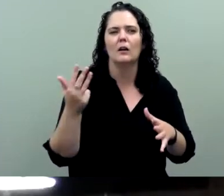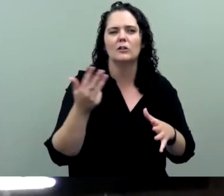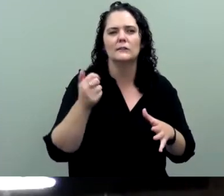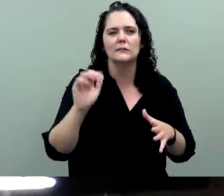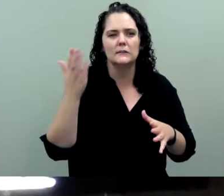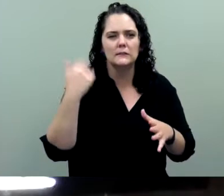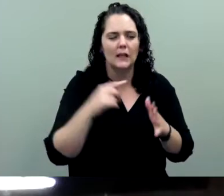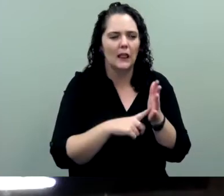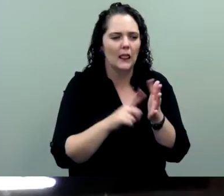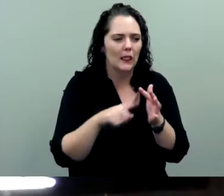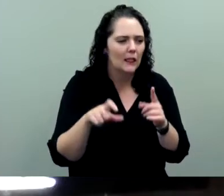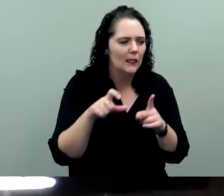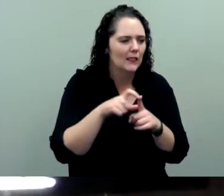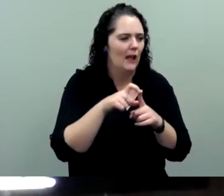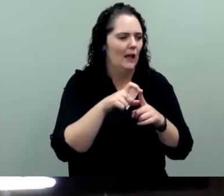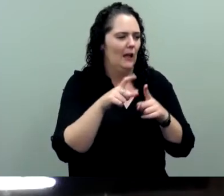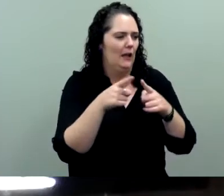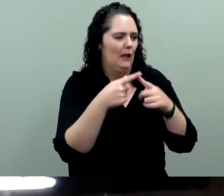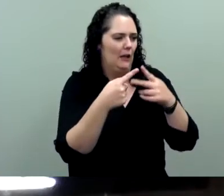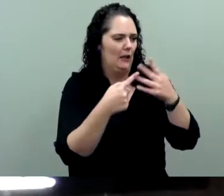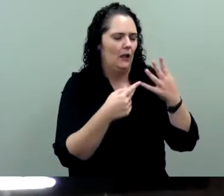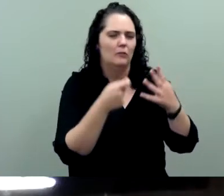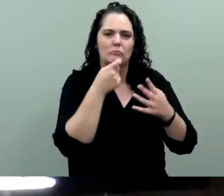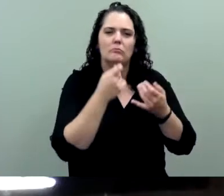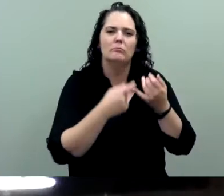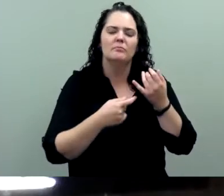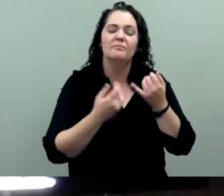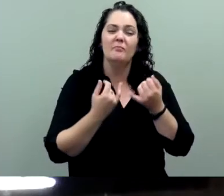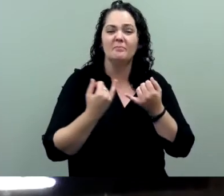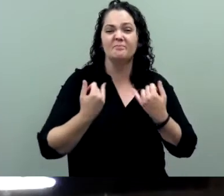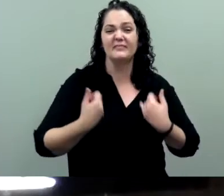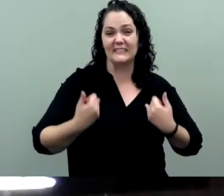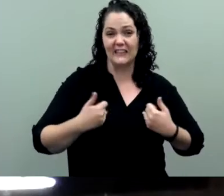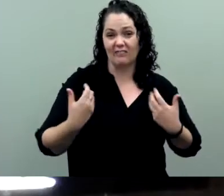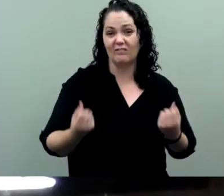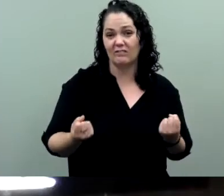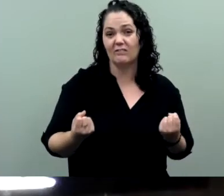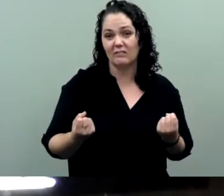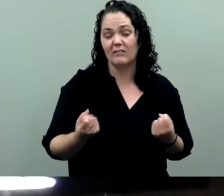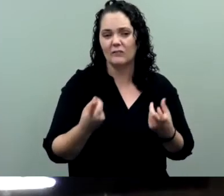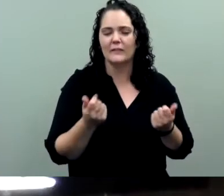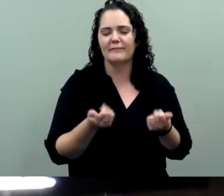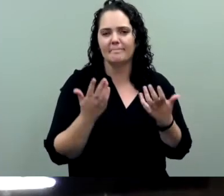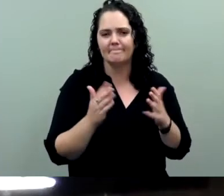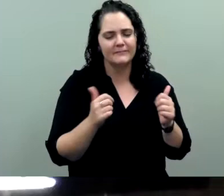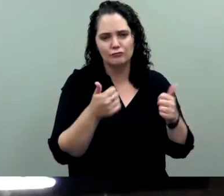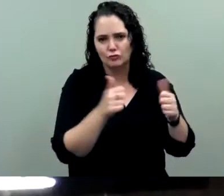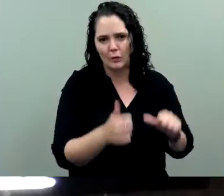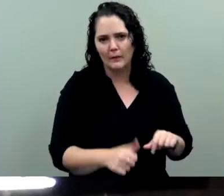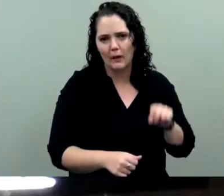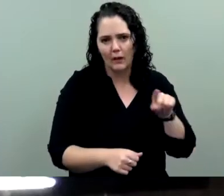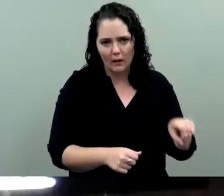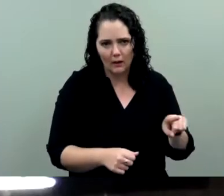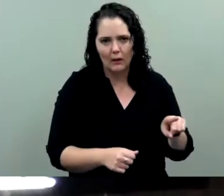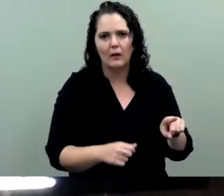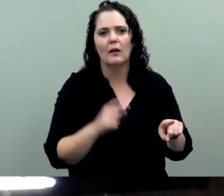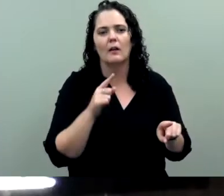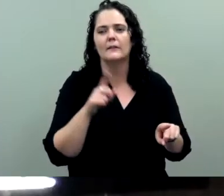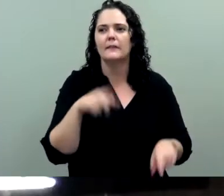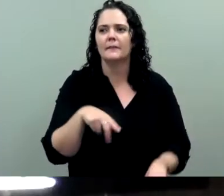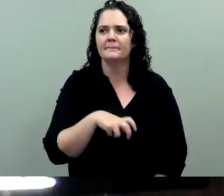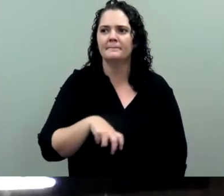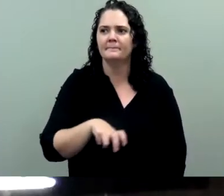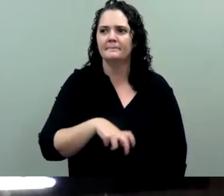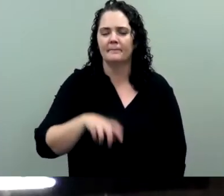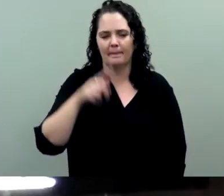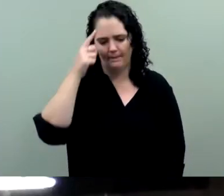She actually became quite ill, had problems with her lungs, and had to give up that kind of sculpture. And while she was convalescing, she started to think about